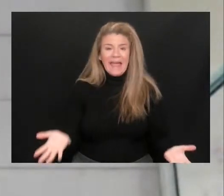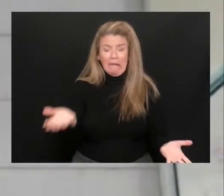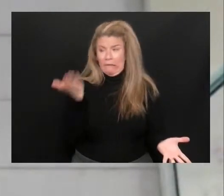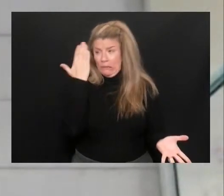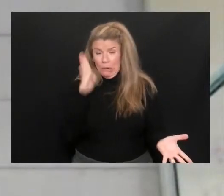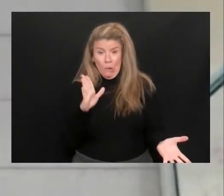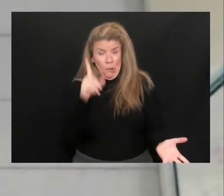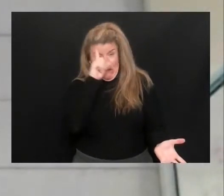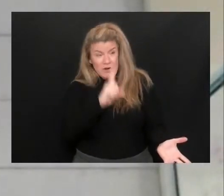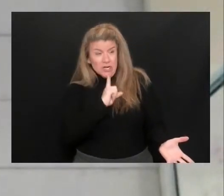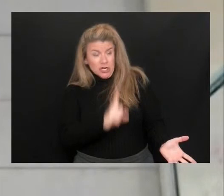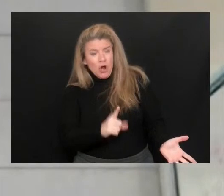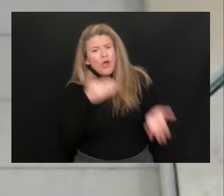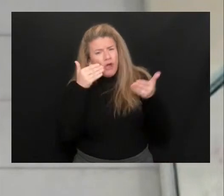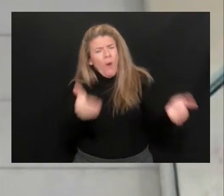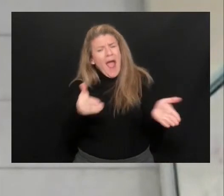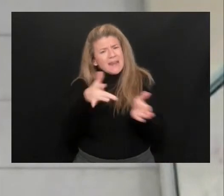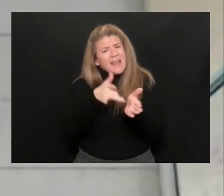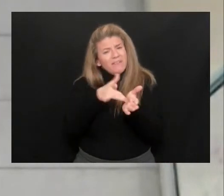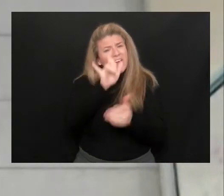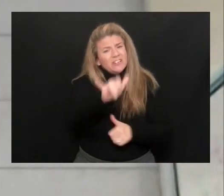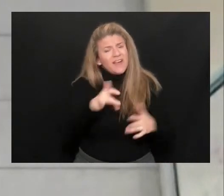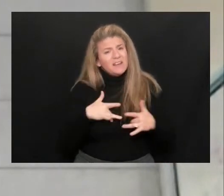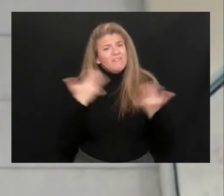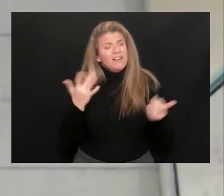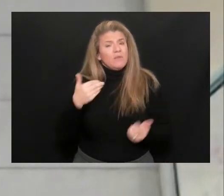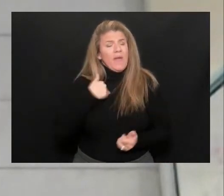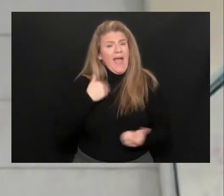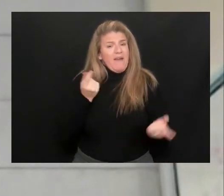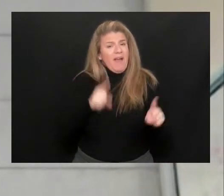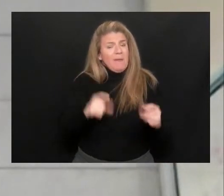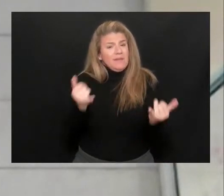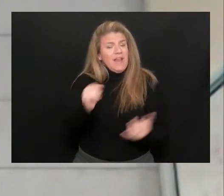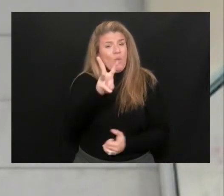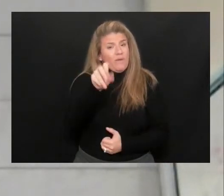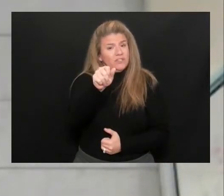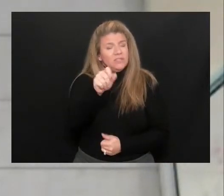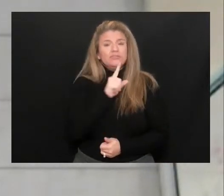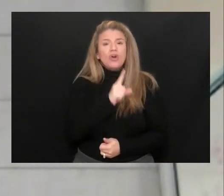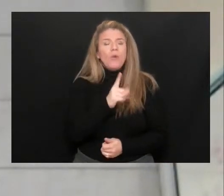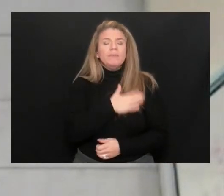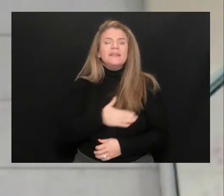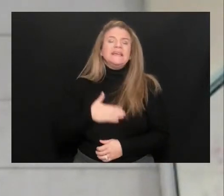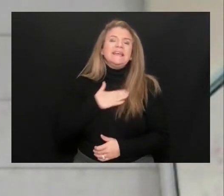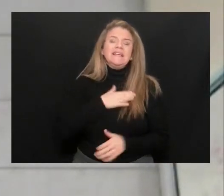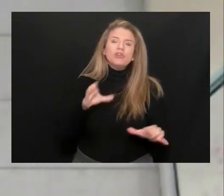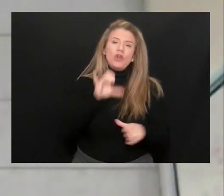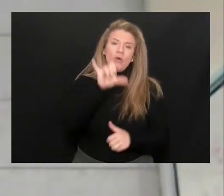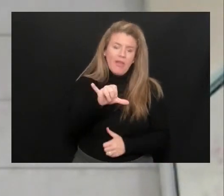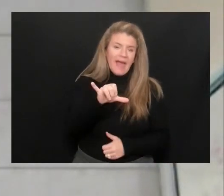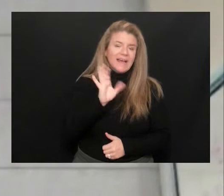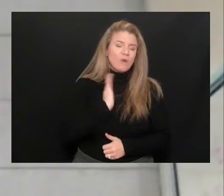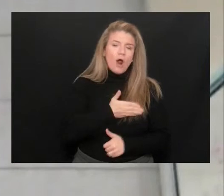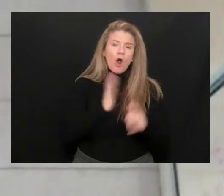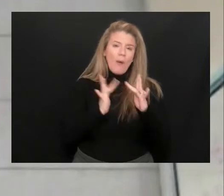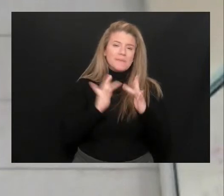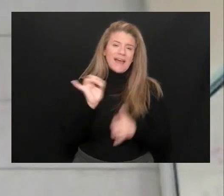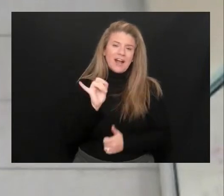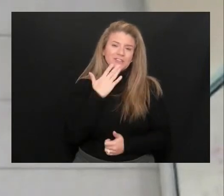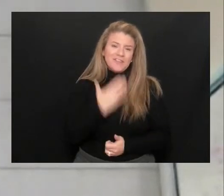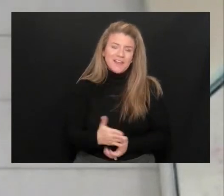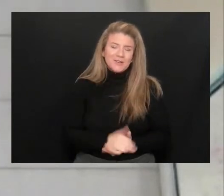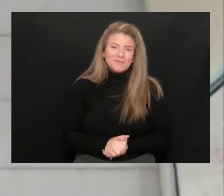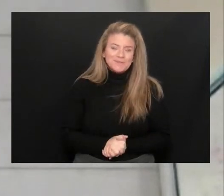we do encourage you to take advantage of these events that we have in West Virginia. Please do so. It's on our website as well. Thanks,